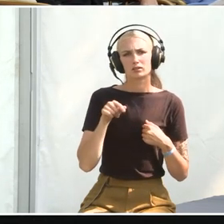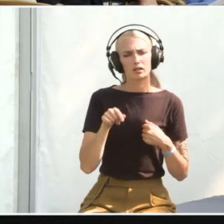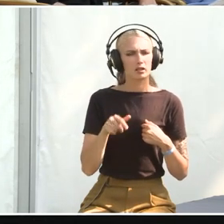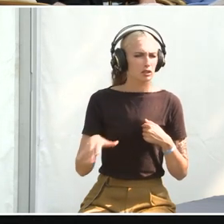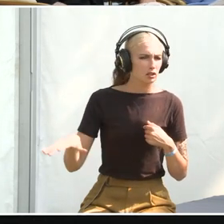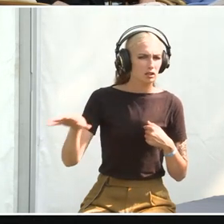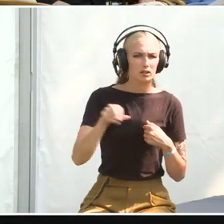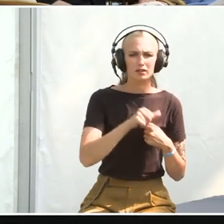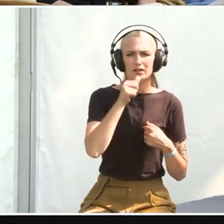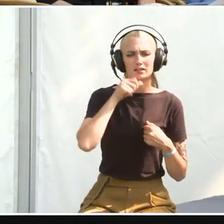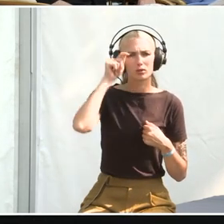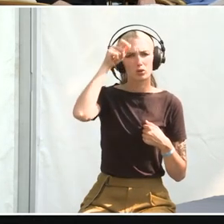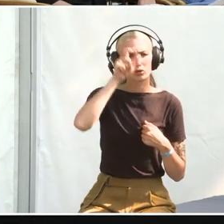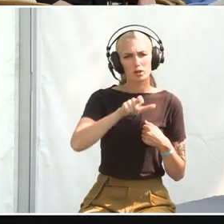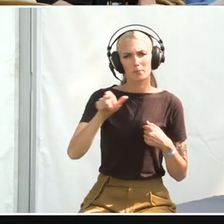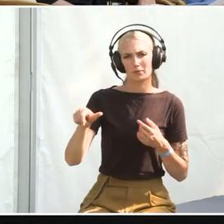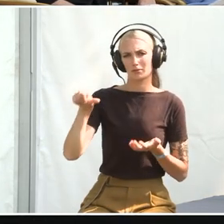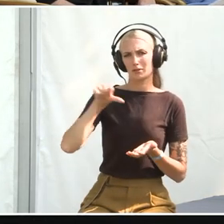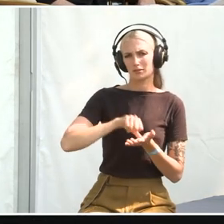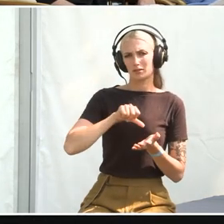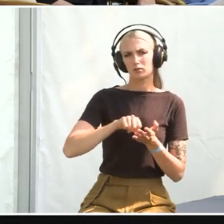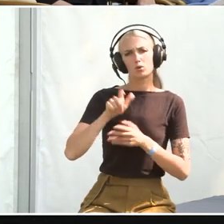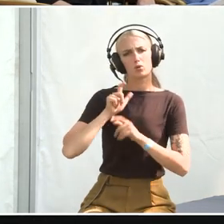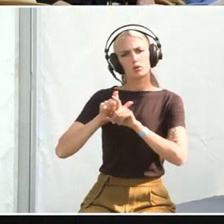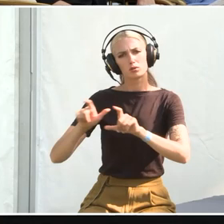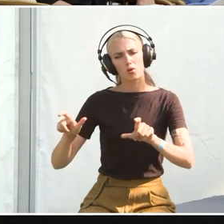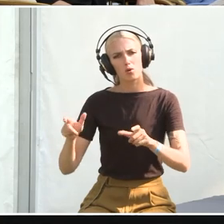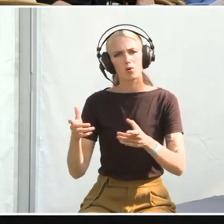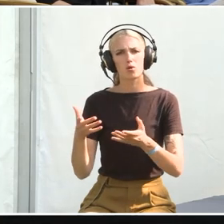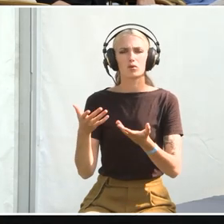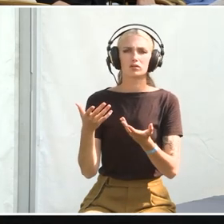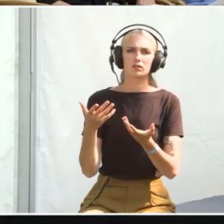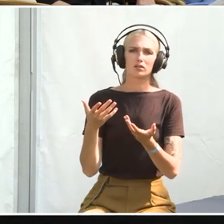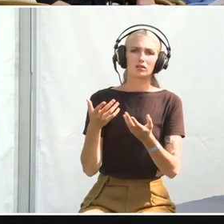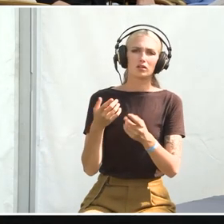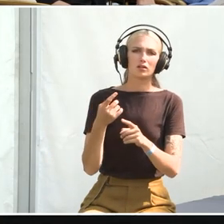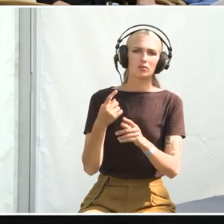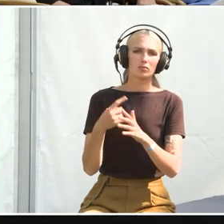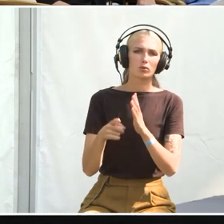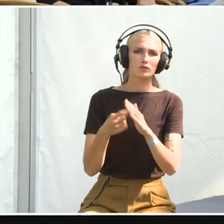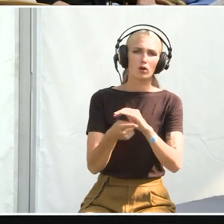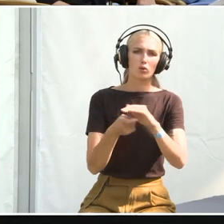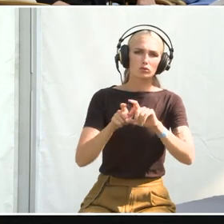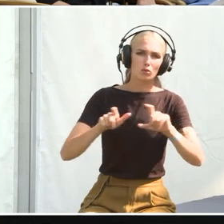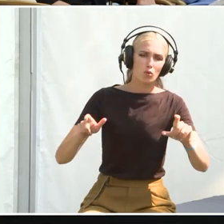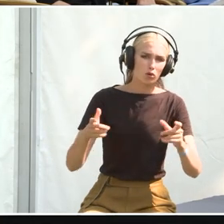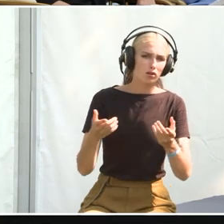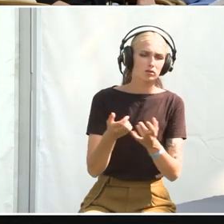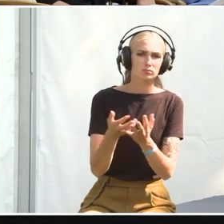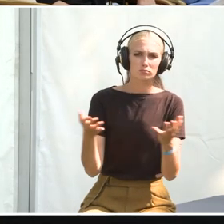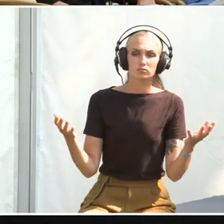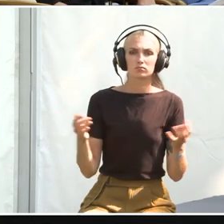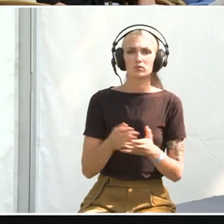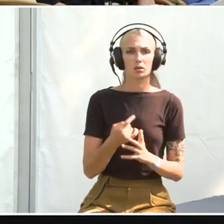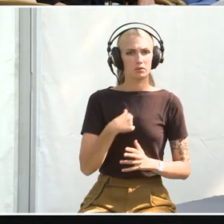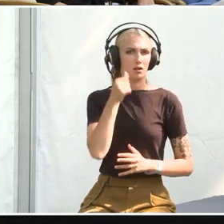students, both studying in universities and universities of applied sciences in Estonia. I work